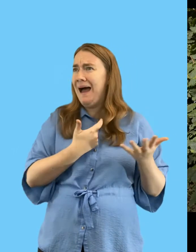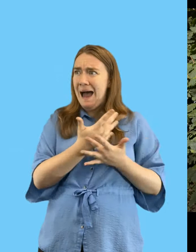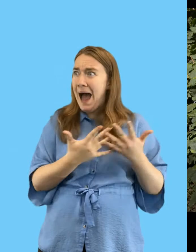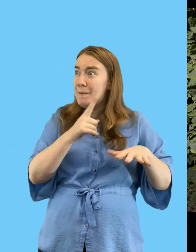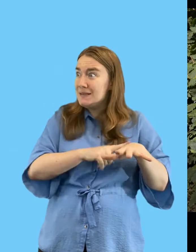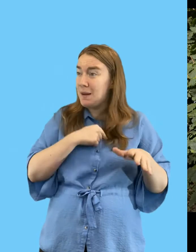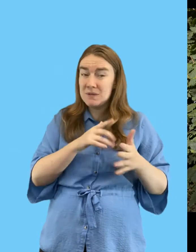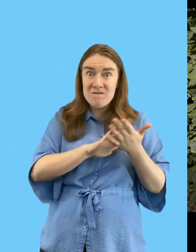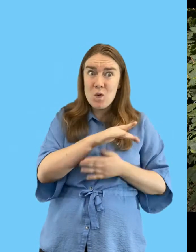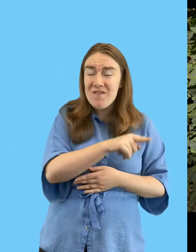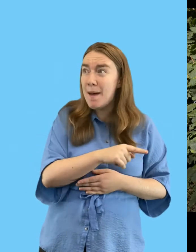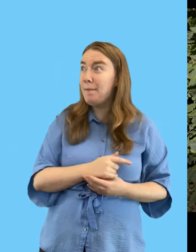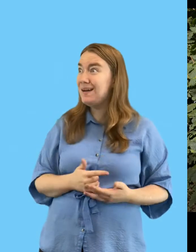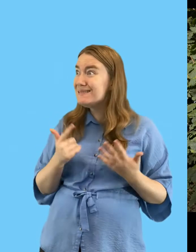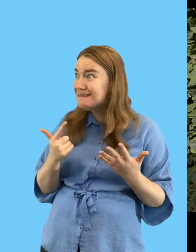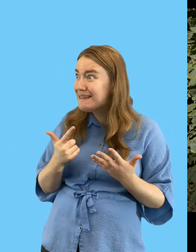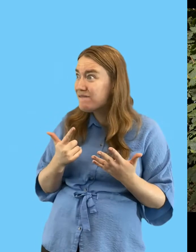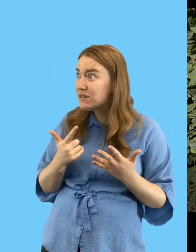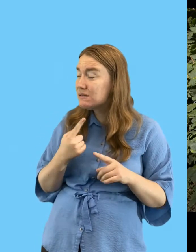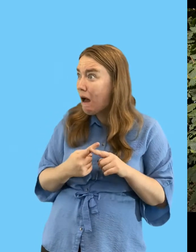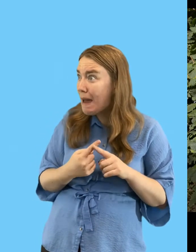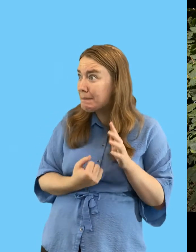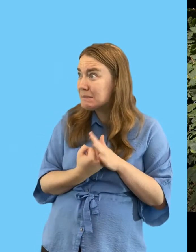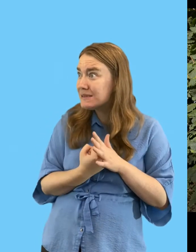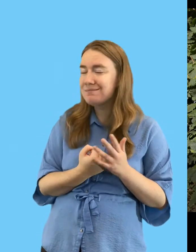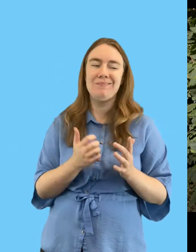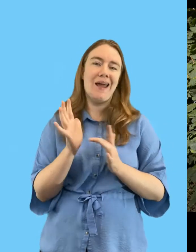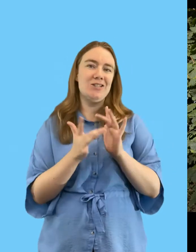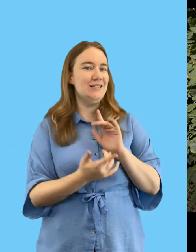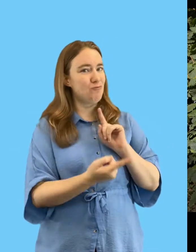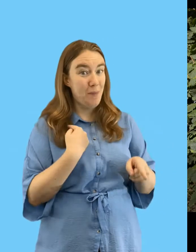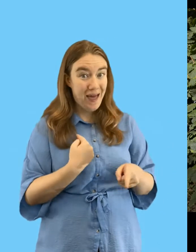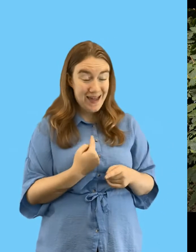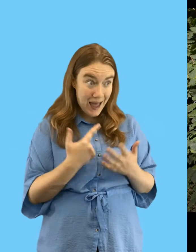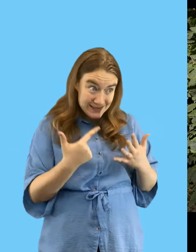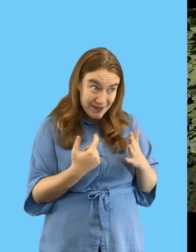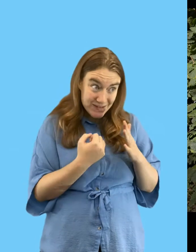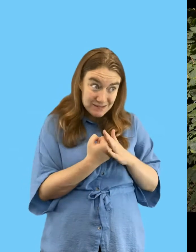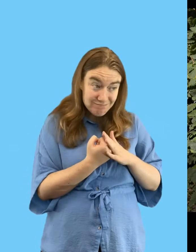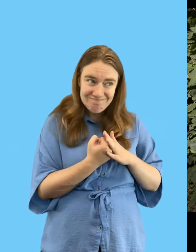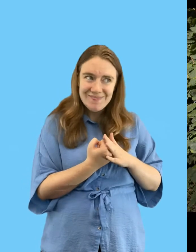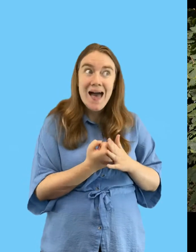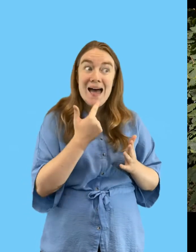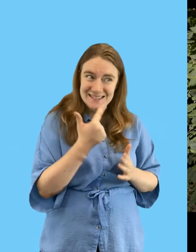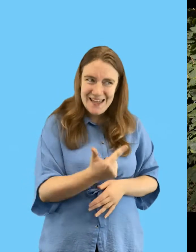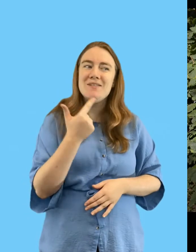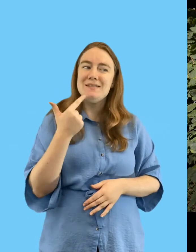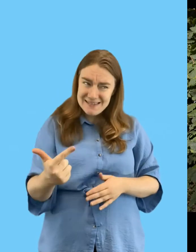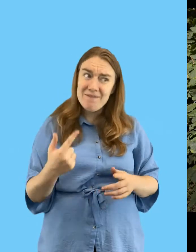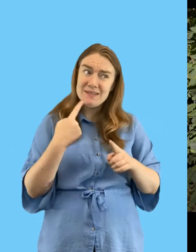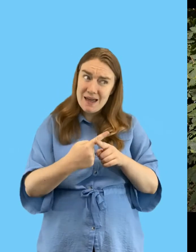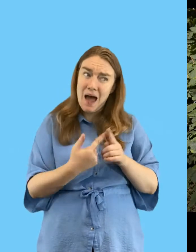Up to seven times?" Jesus answered, "I tell you, not seven times, but 77